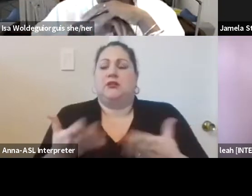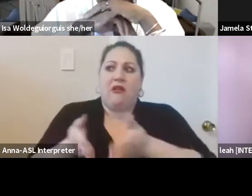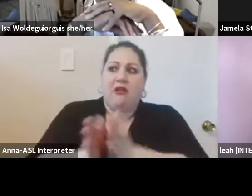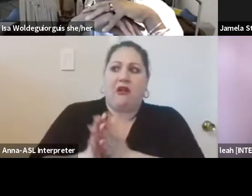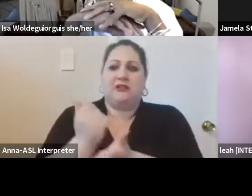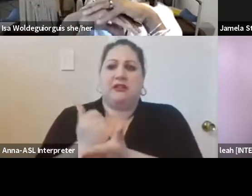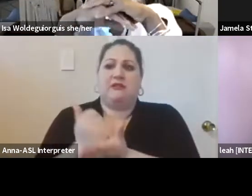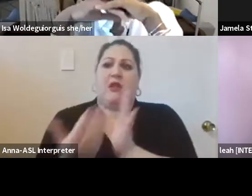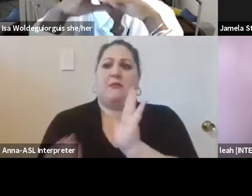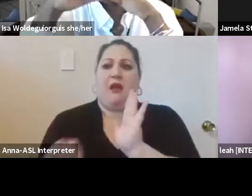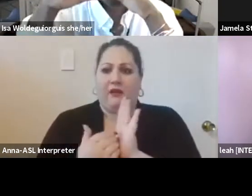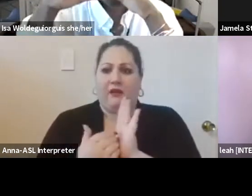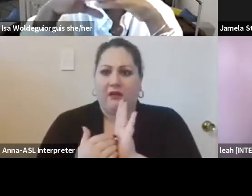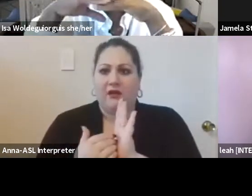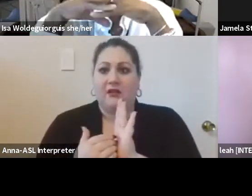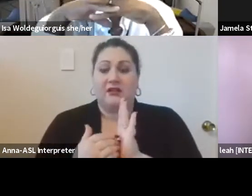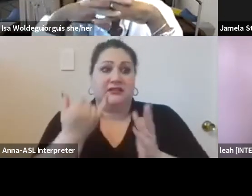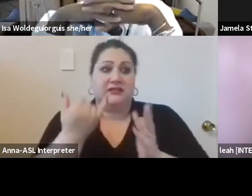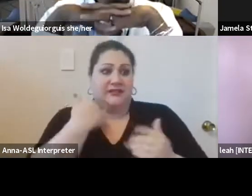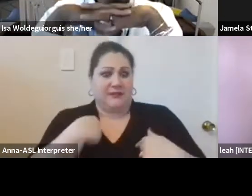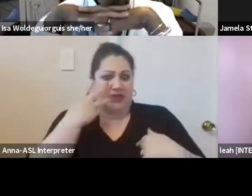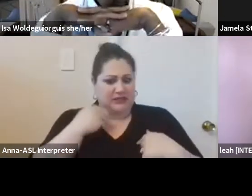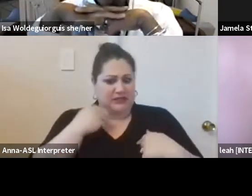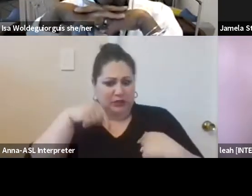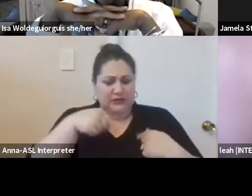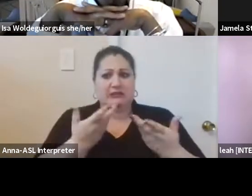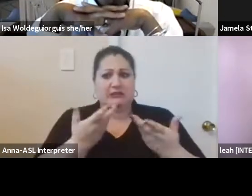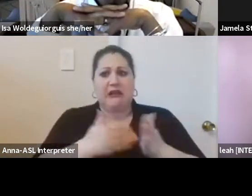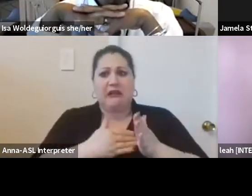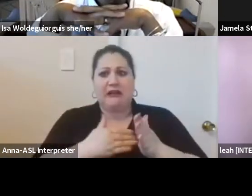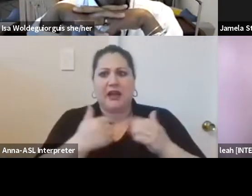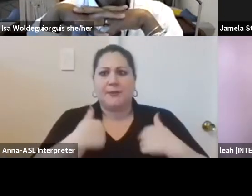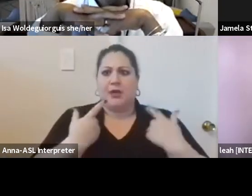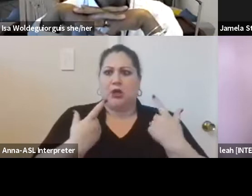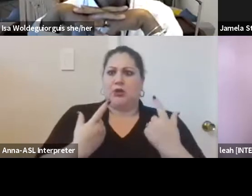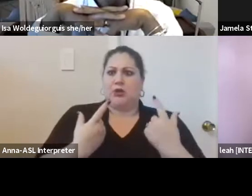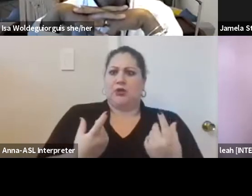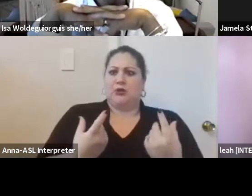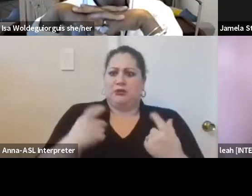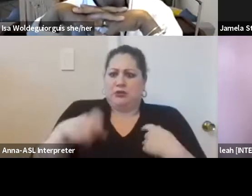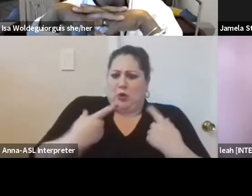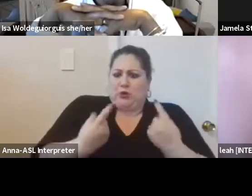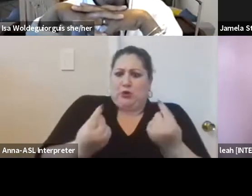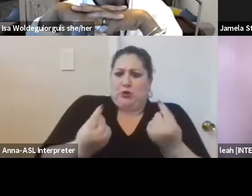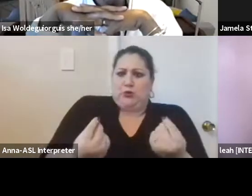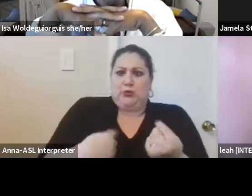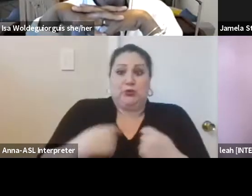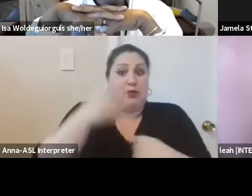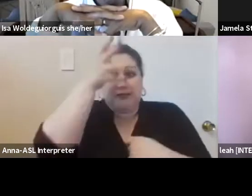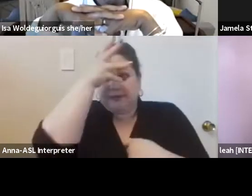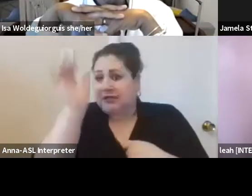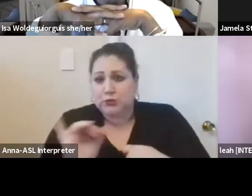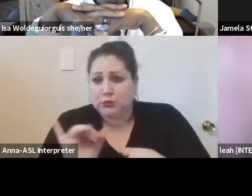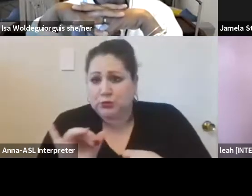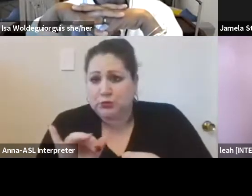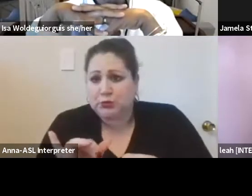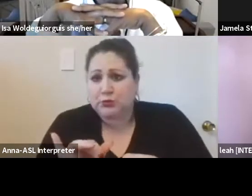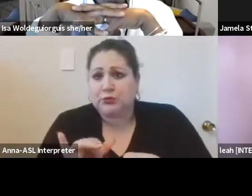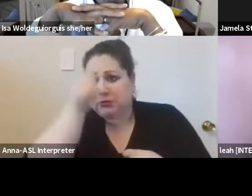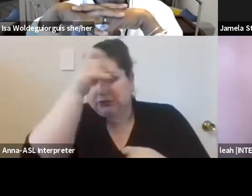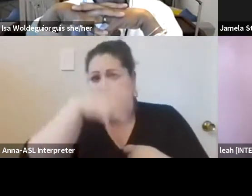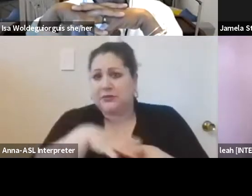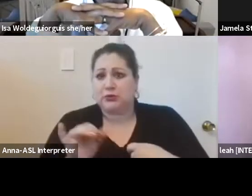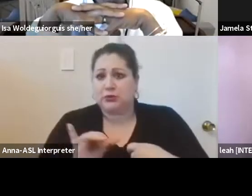this, what are we supposed to do? Not only us women, but men do too. Who will help us with these trials and tribulations of